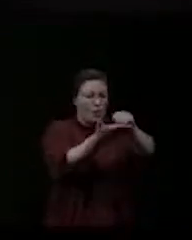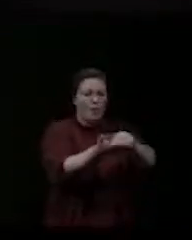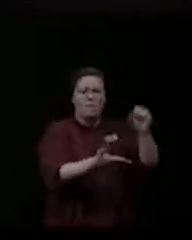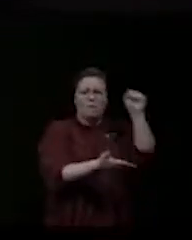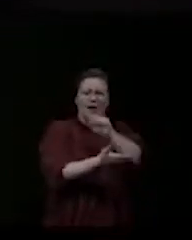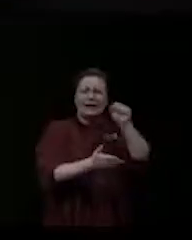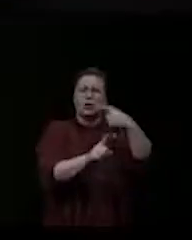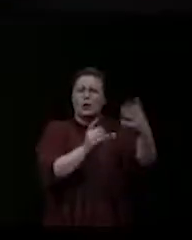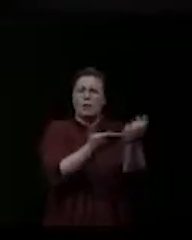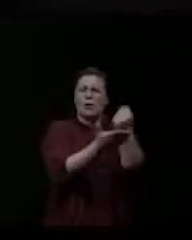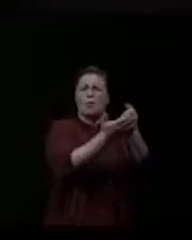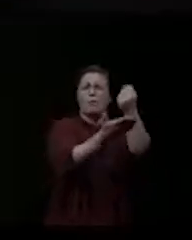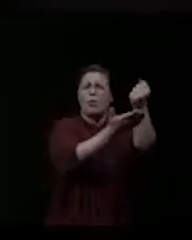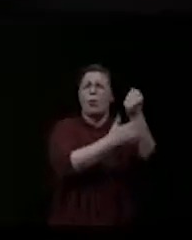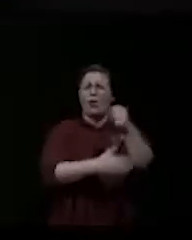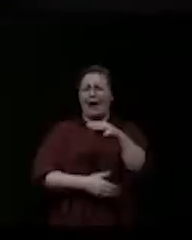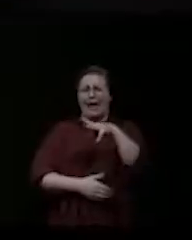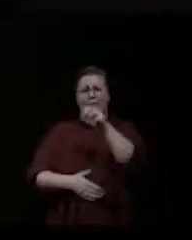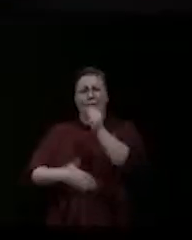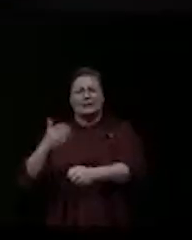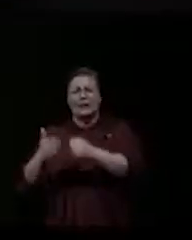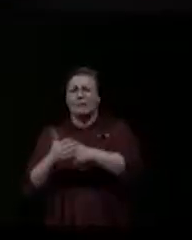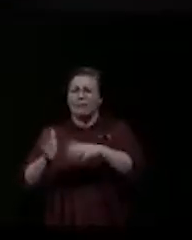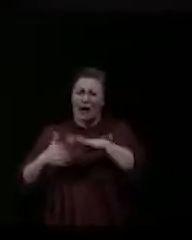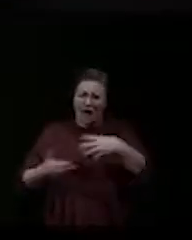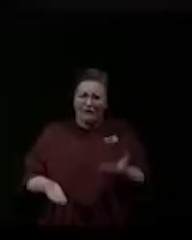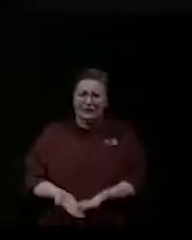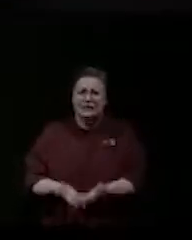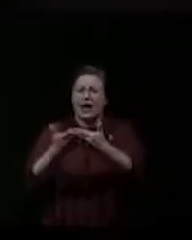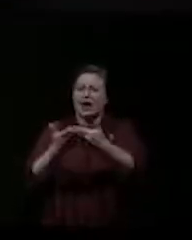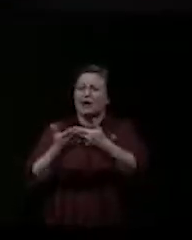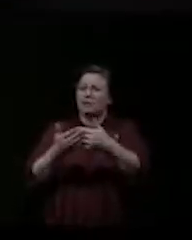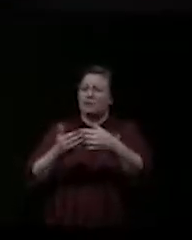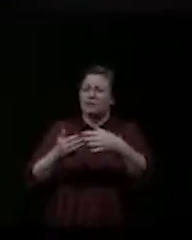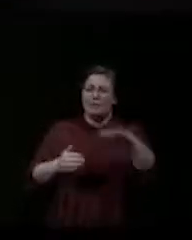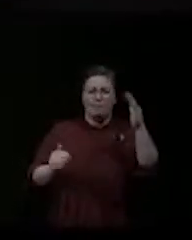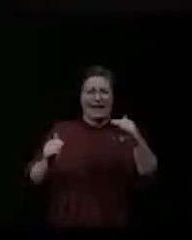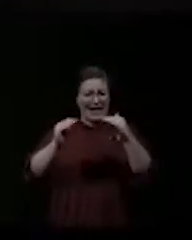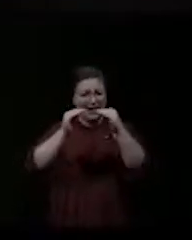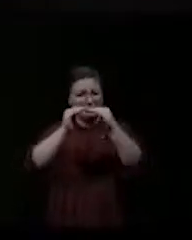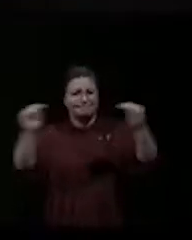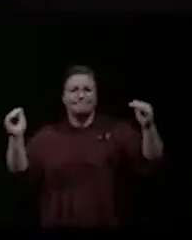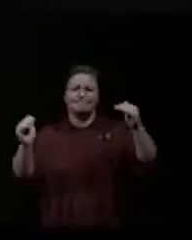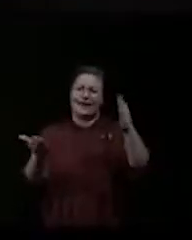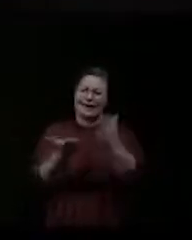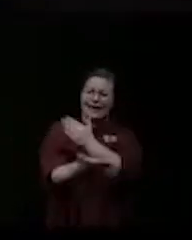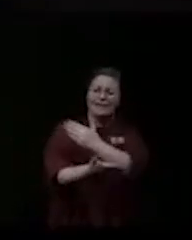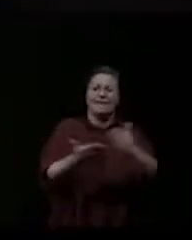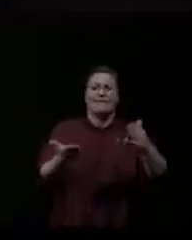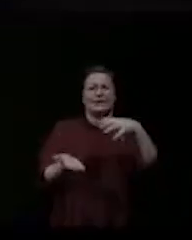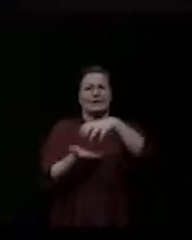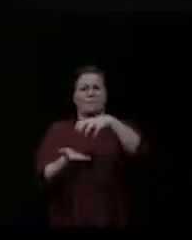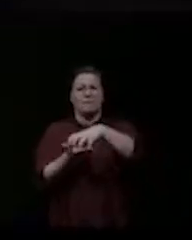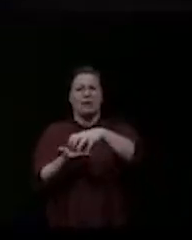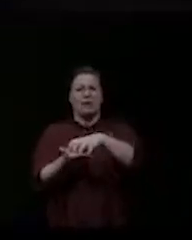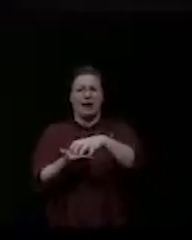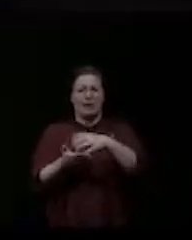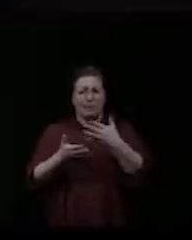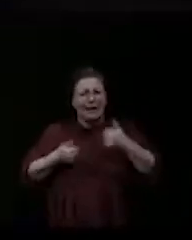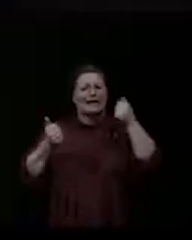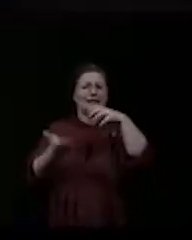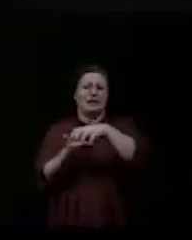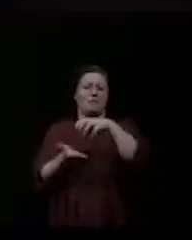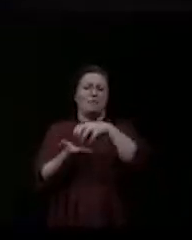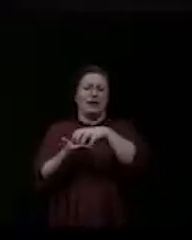rights defenders have contributed to fairer, more equal, and more just societies,